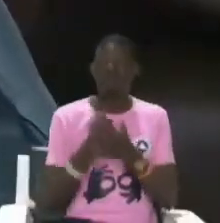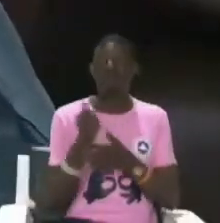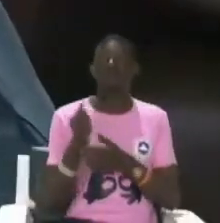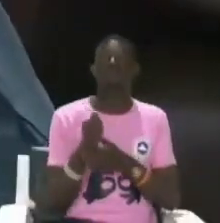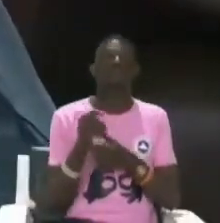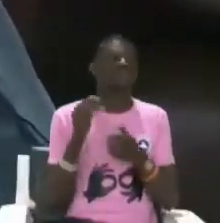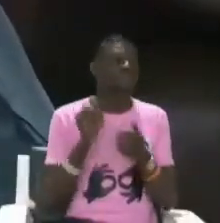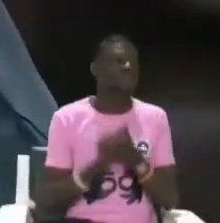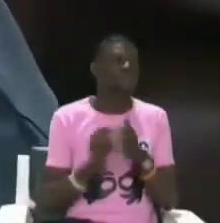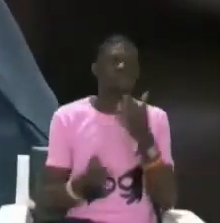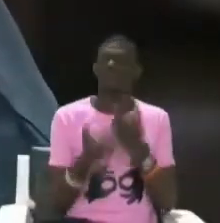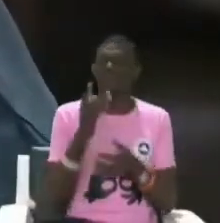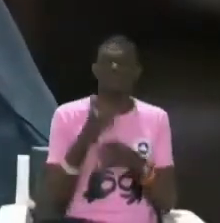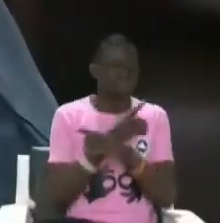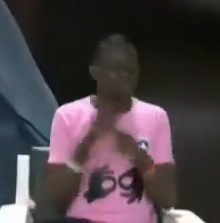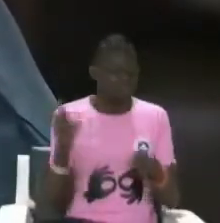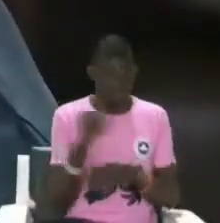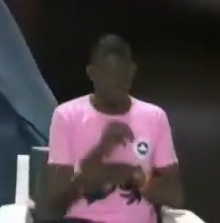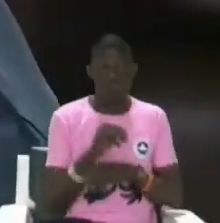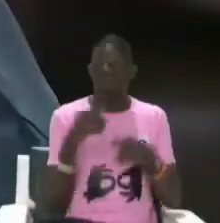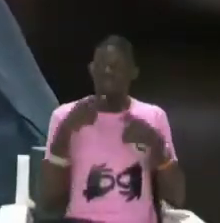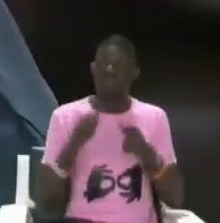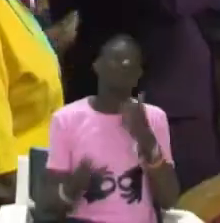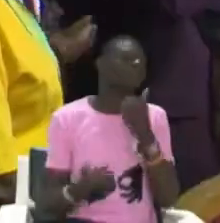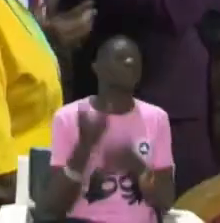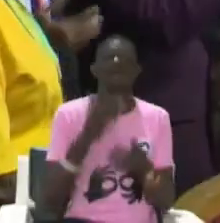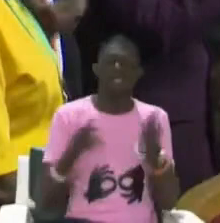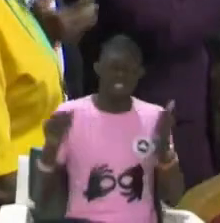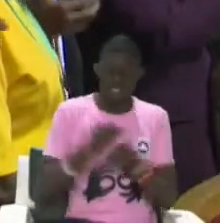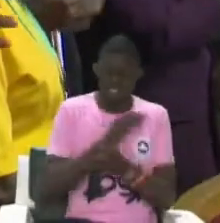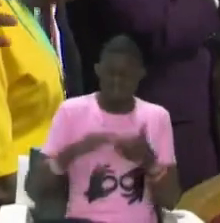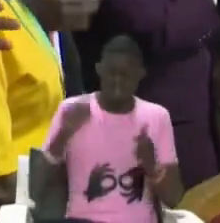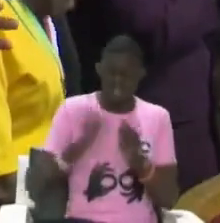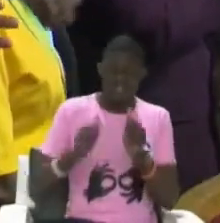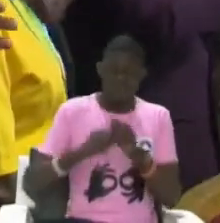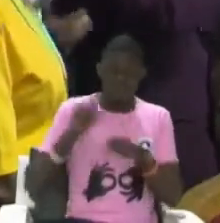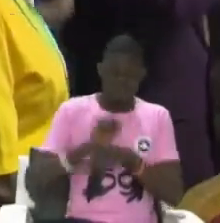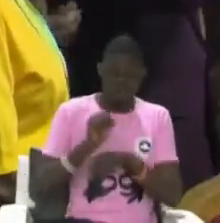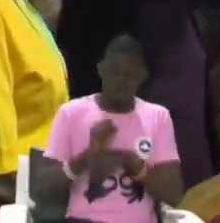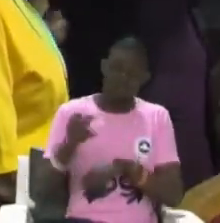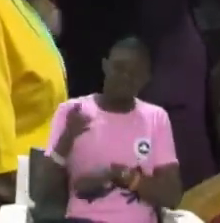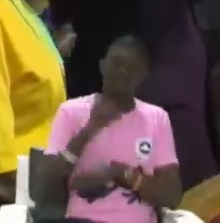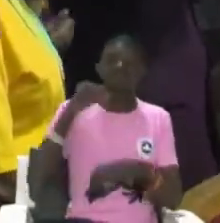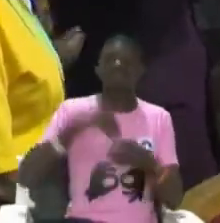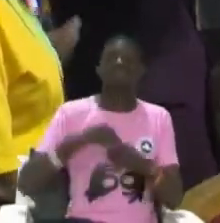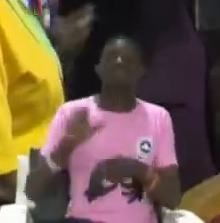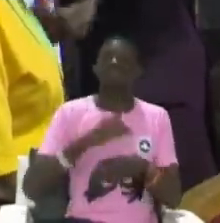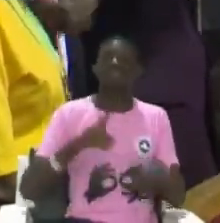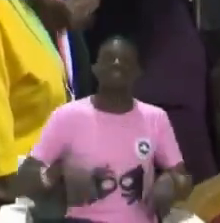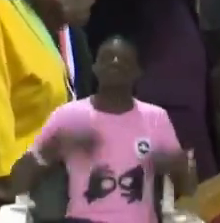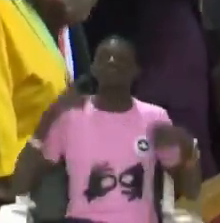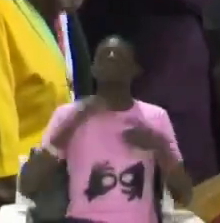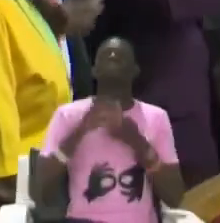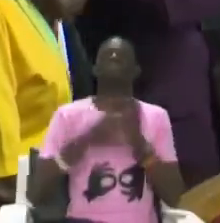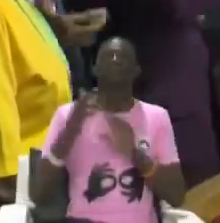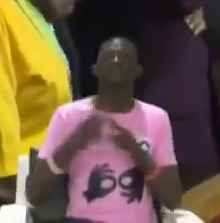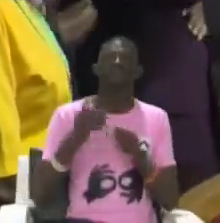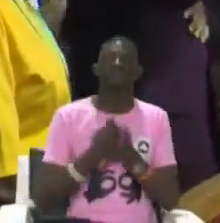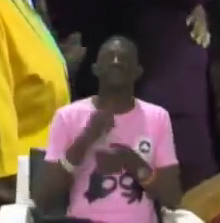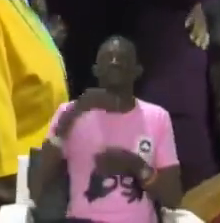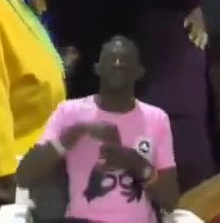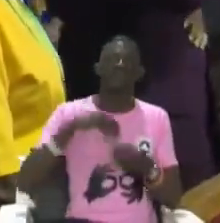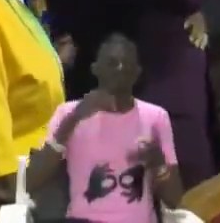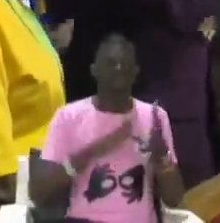Let your fire deliver them. Let your fire consume every work of the enemy in their lives. In the name of Jesus. In Jesus'